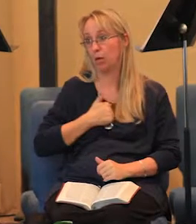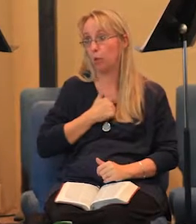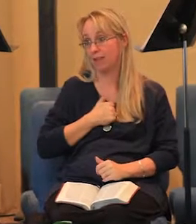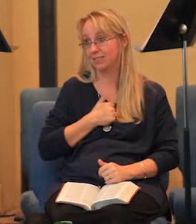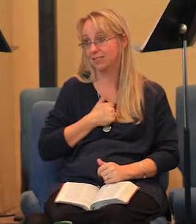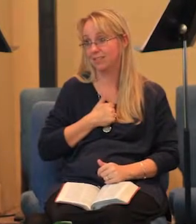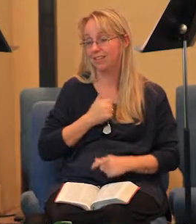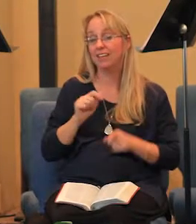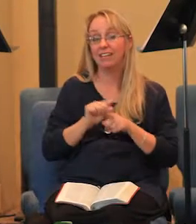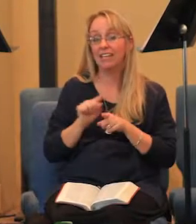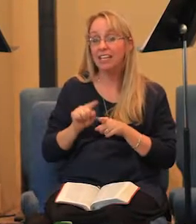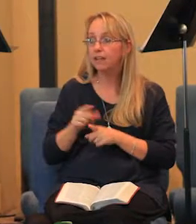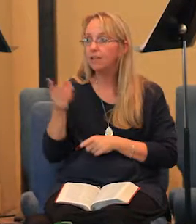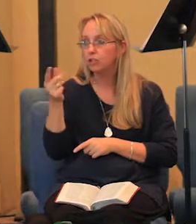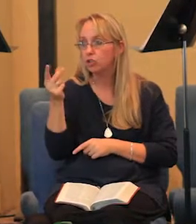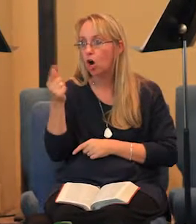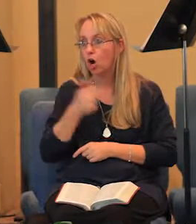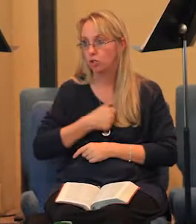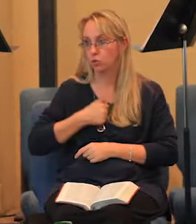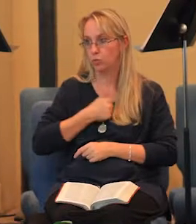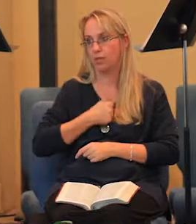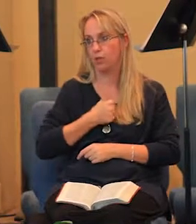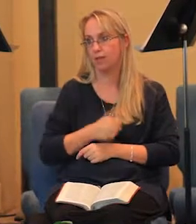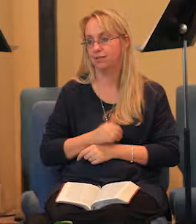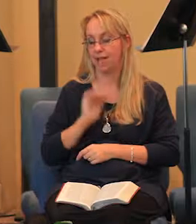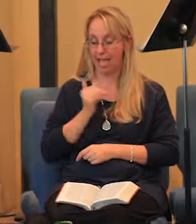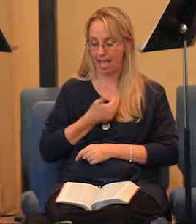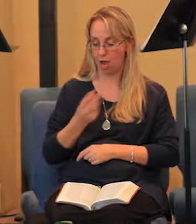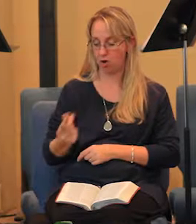regret. Even dogs regret.